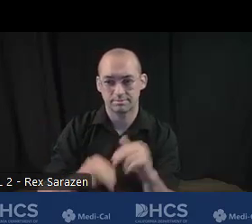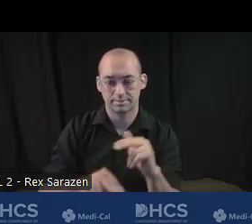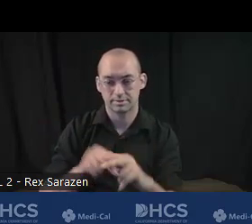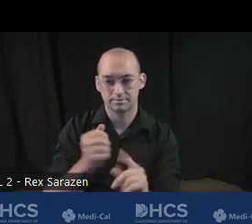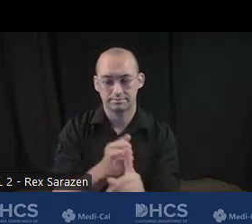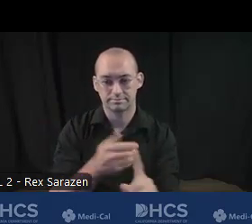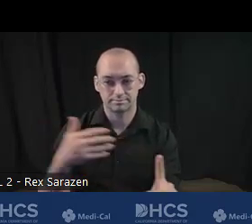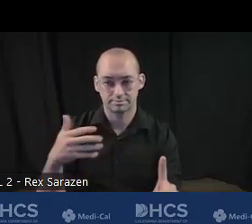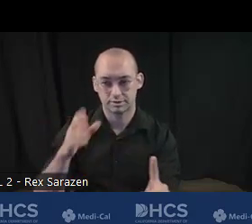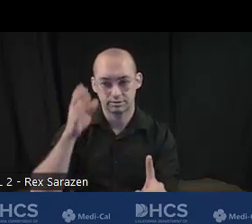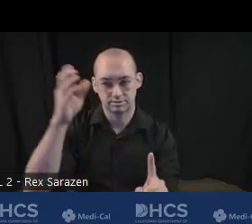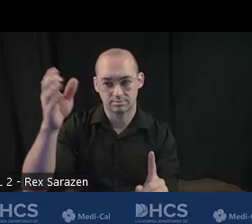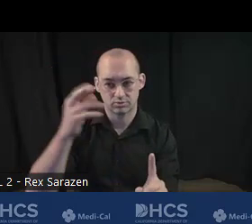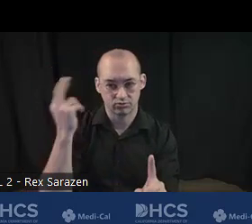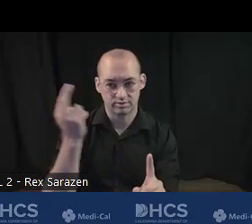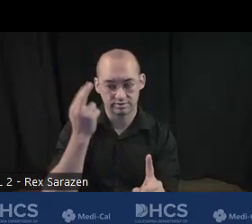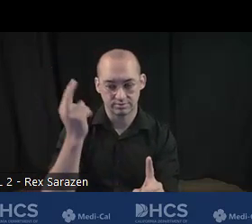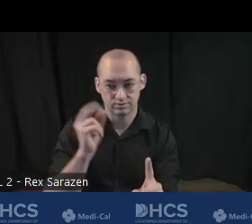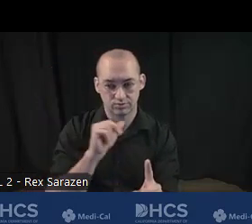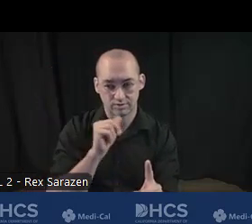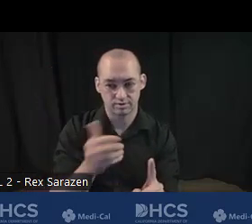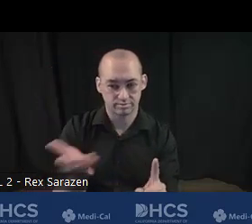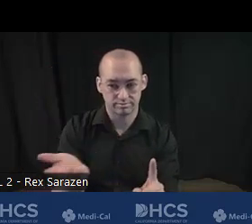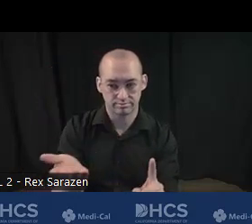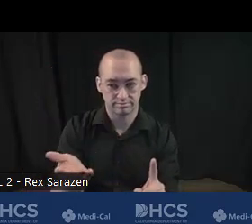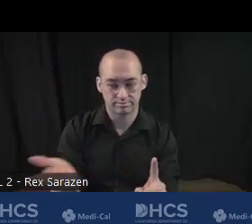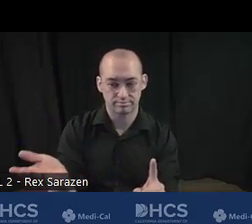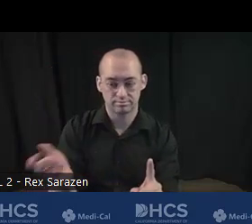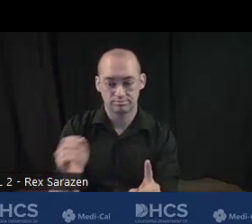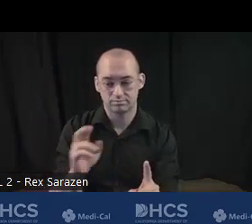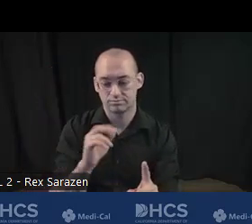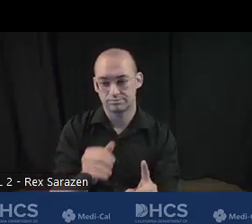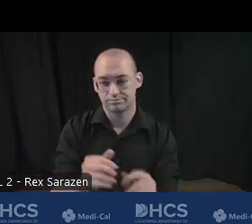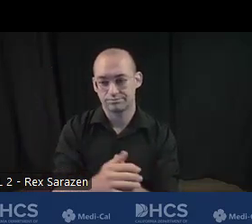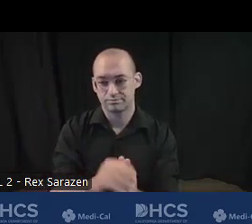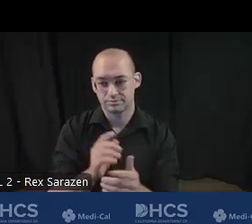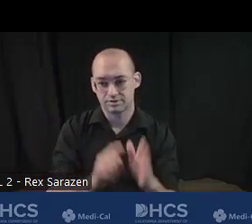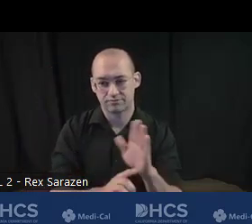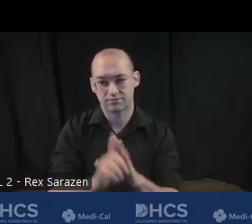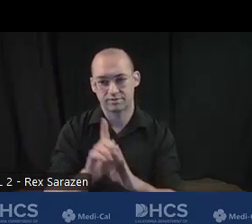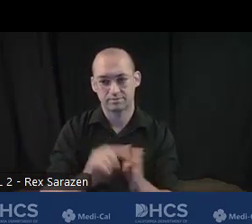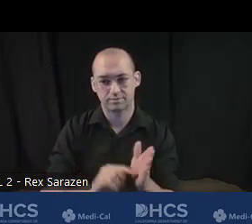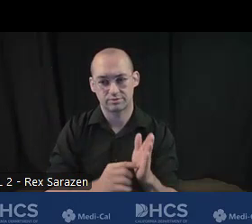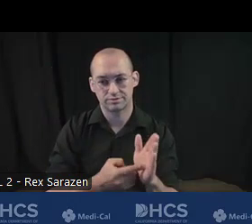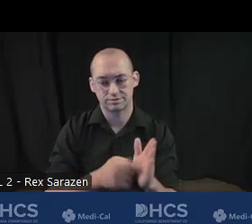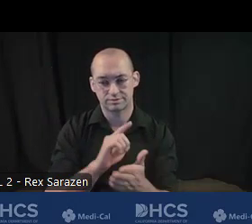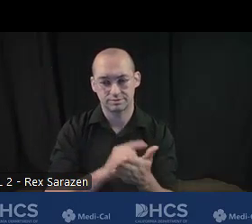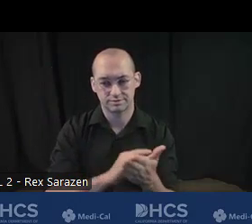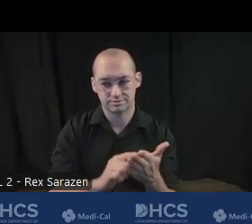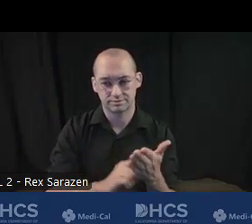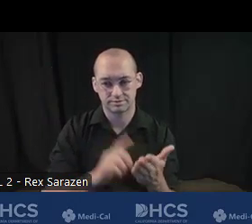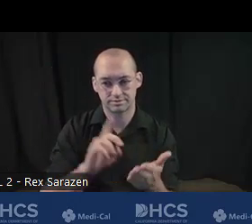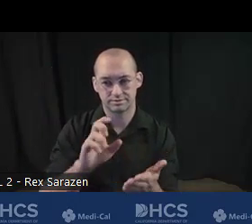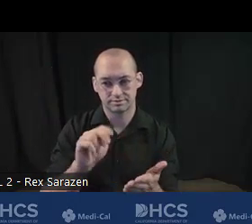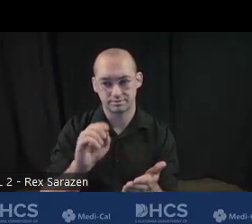determine its feasibility. This has included work to develop an initial design for the de novo waivers, such as what services